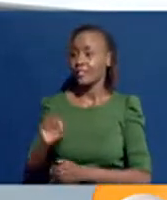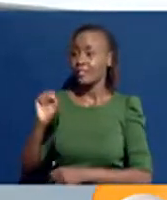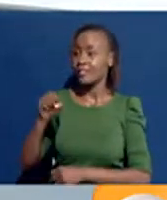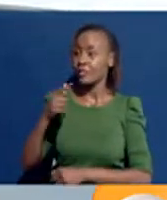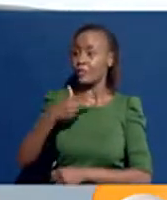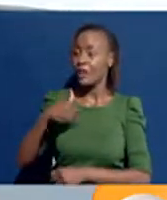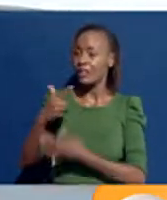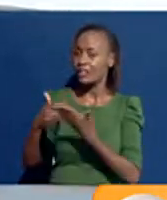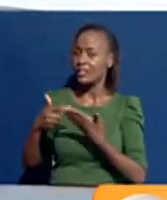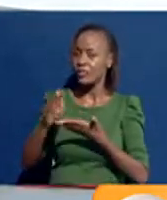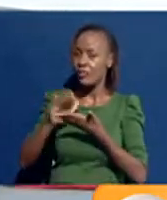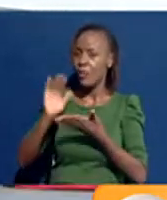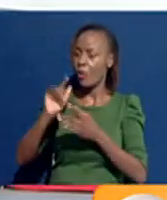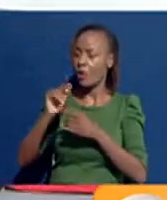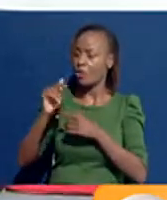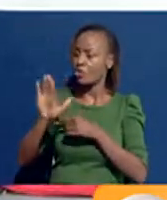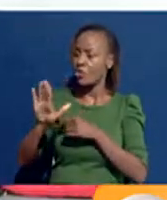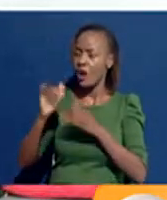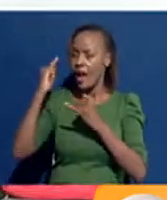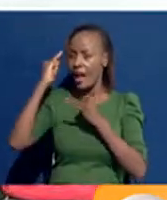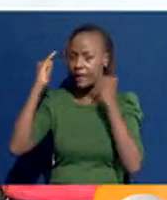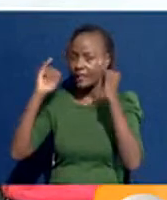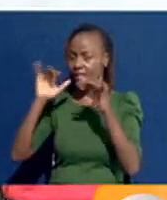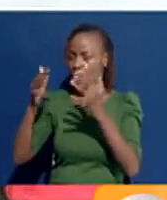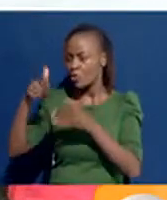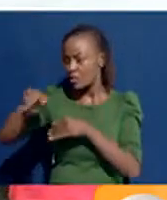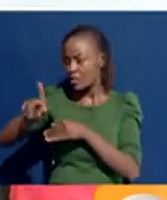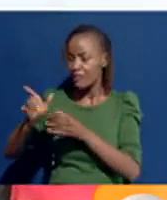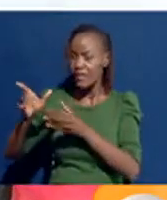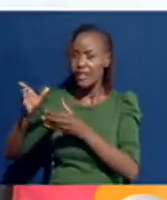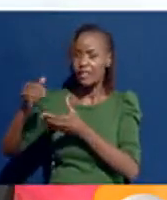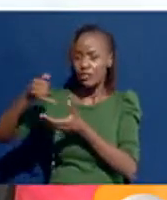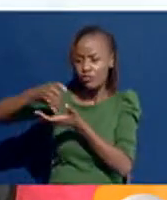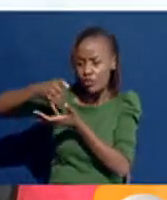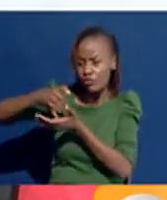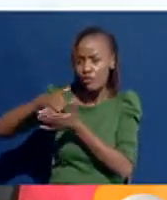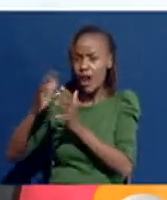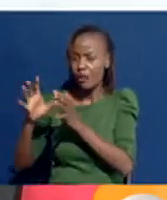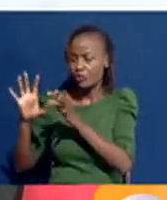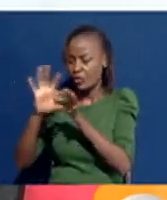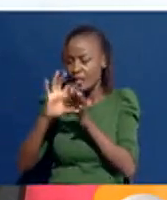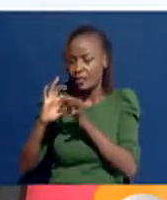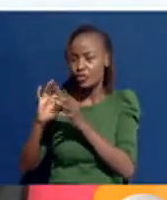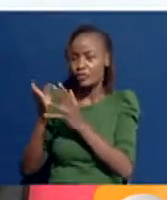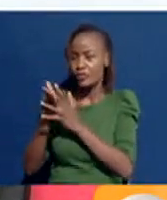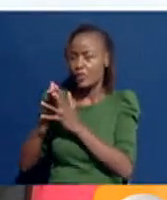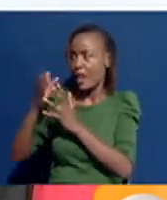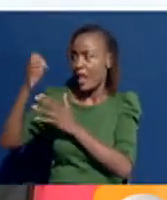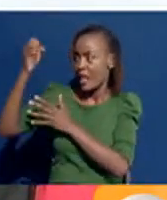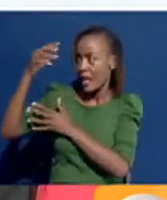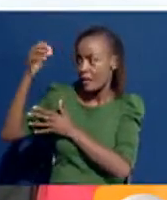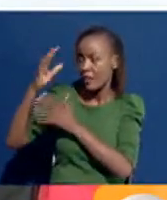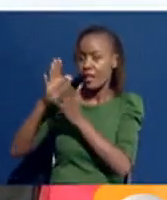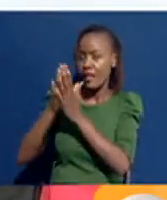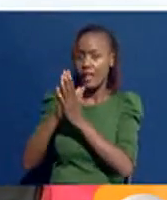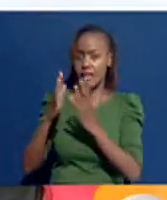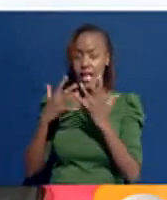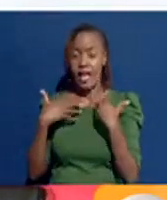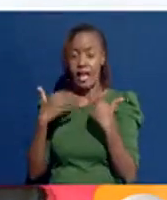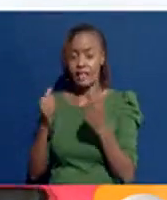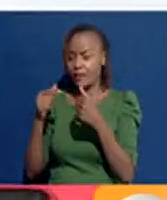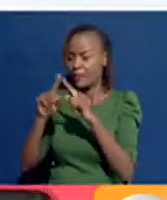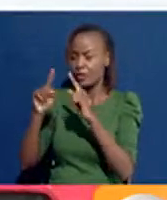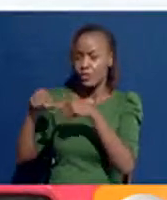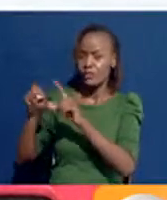of your ideas of incorporating what you have learned in the energy sector in health. But first, you joined Nairobi Hospital at an interesting